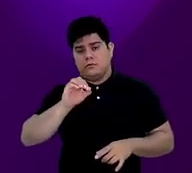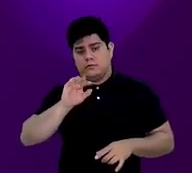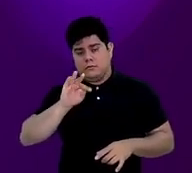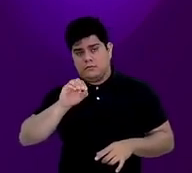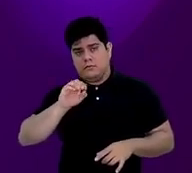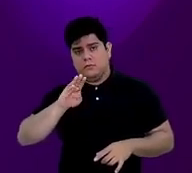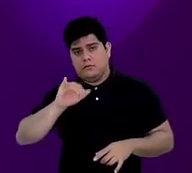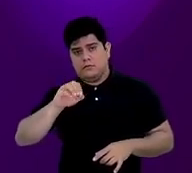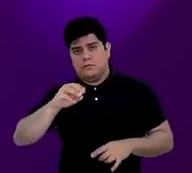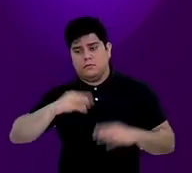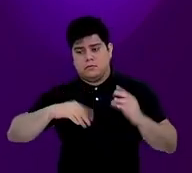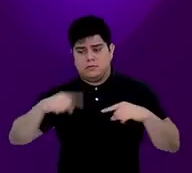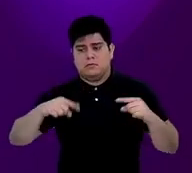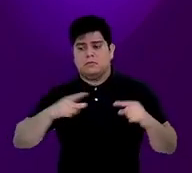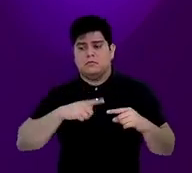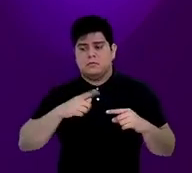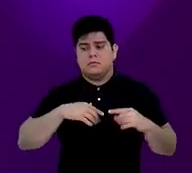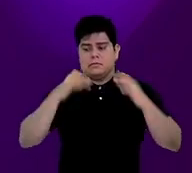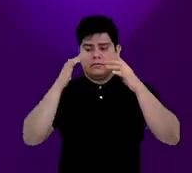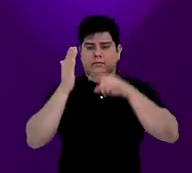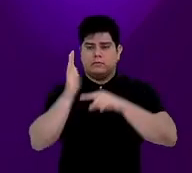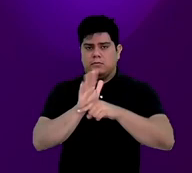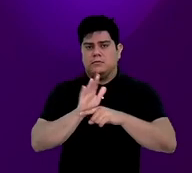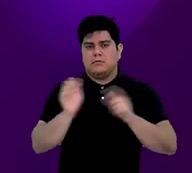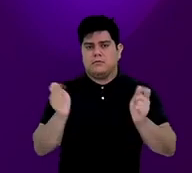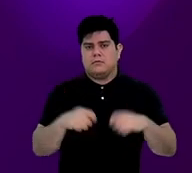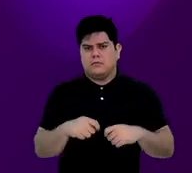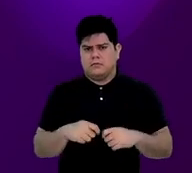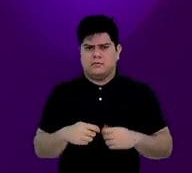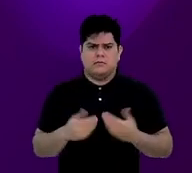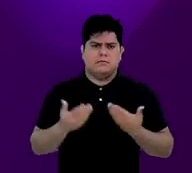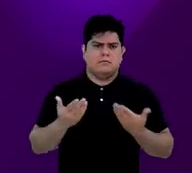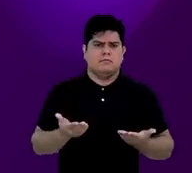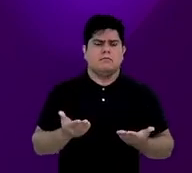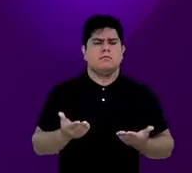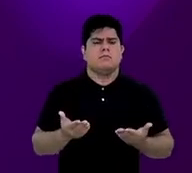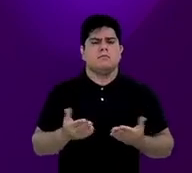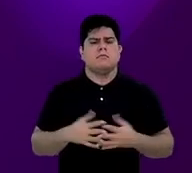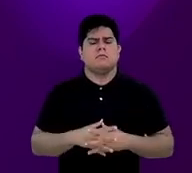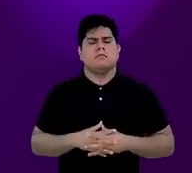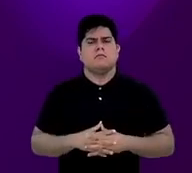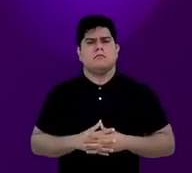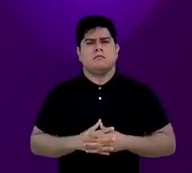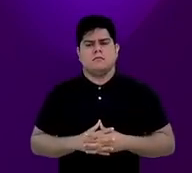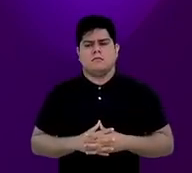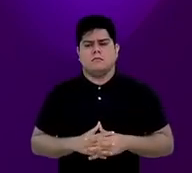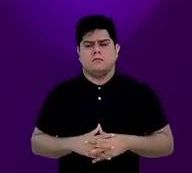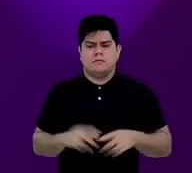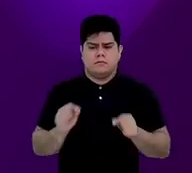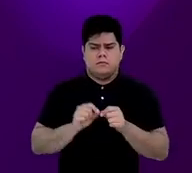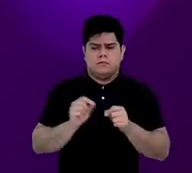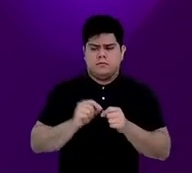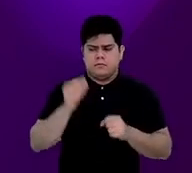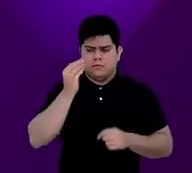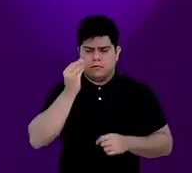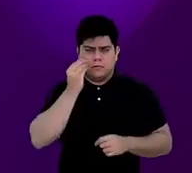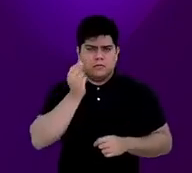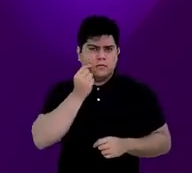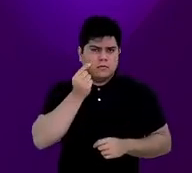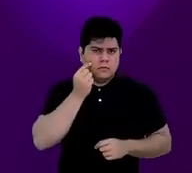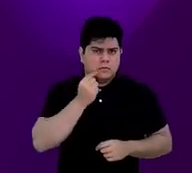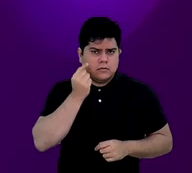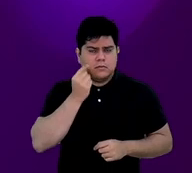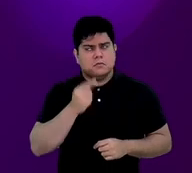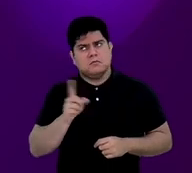the cognitive performance of brain-damaged mice. You could increase BDNF. You could increase